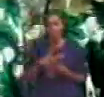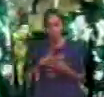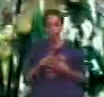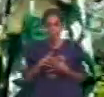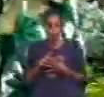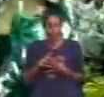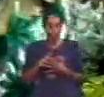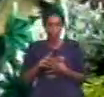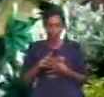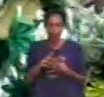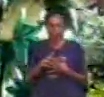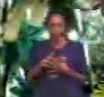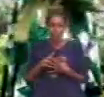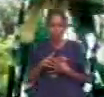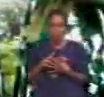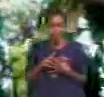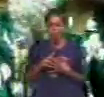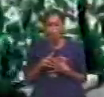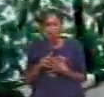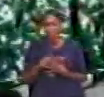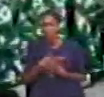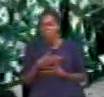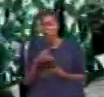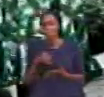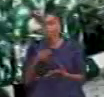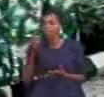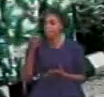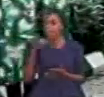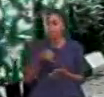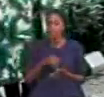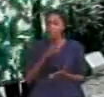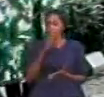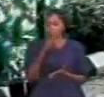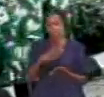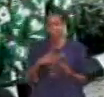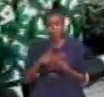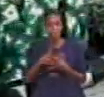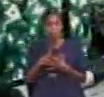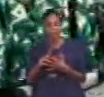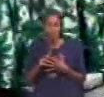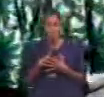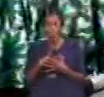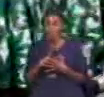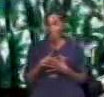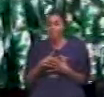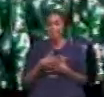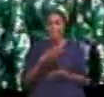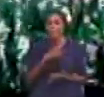Yes, it's mine.